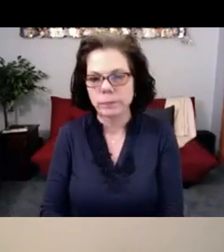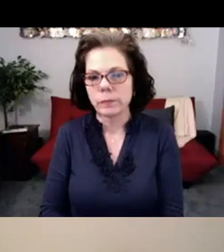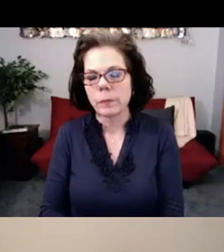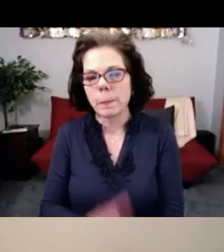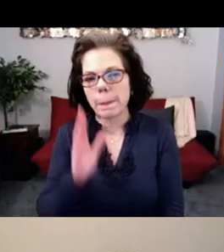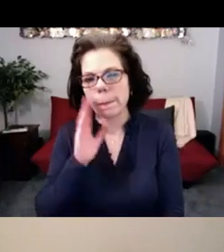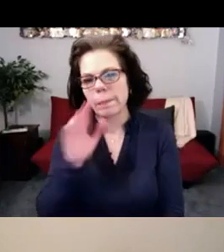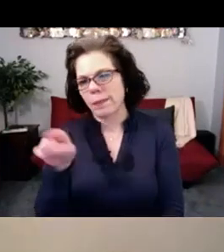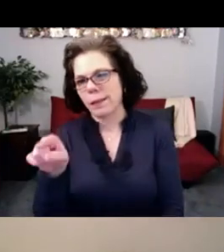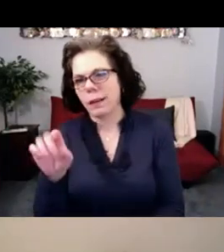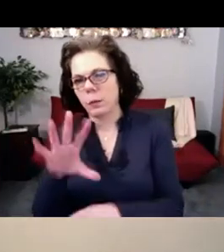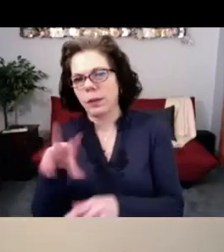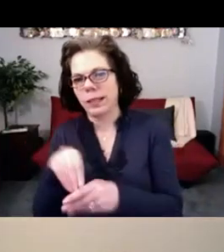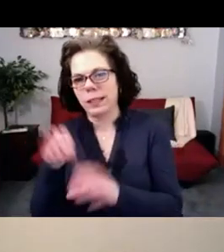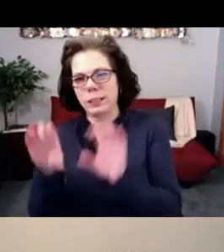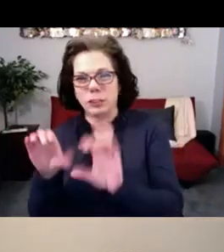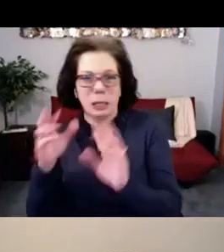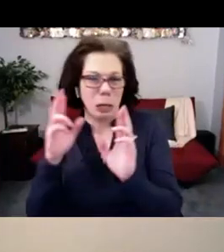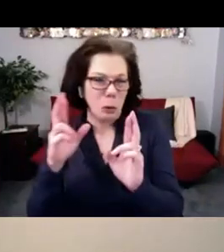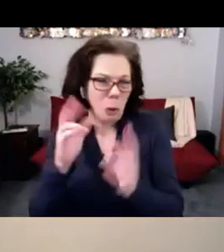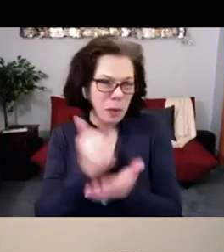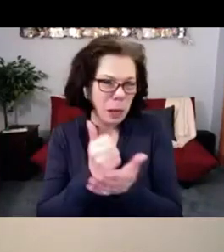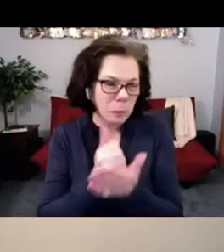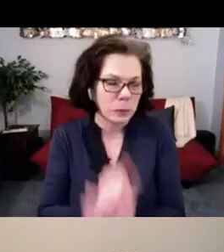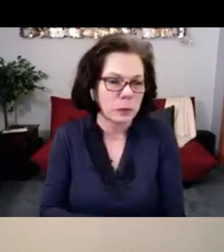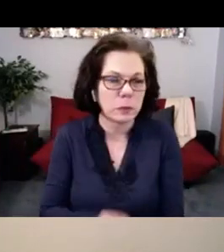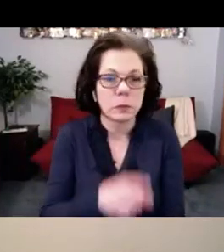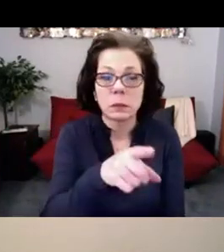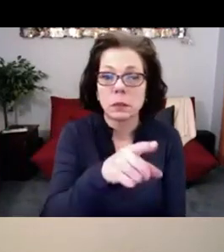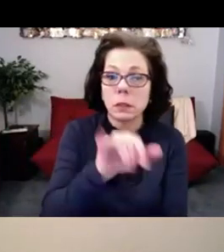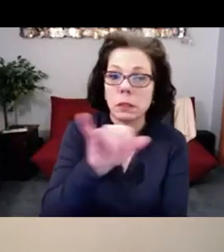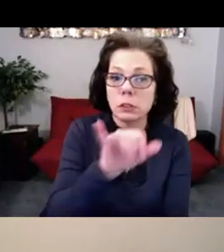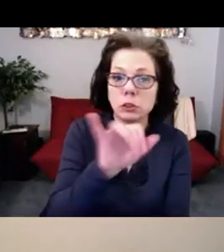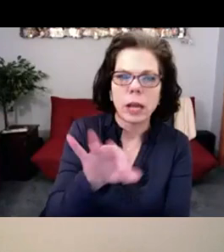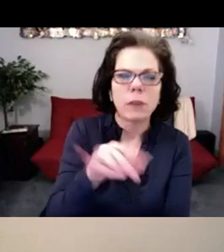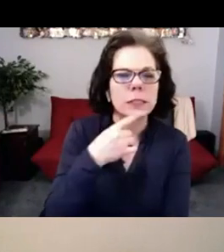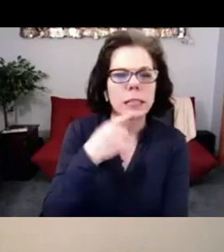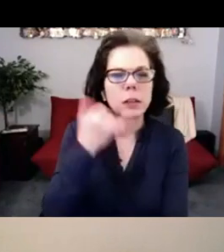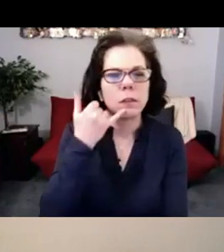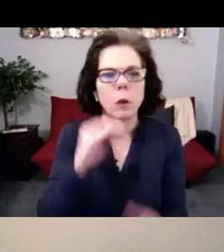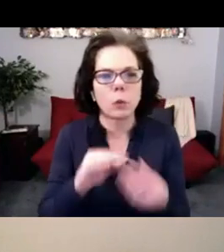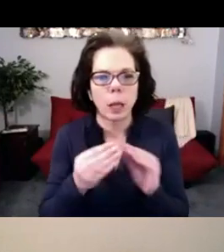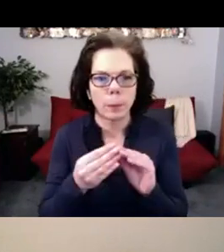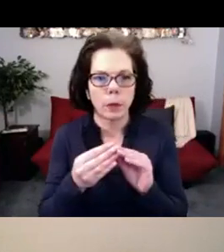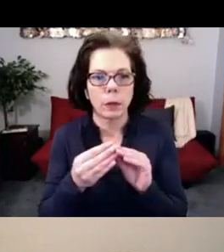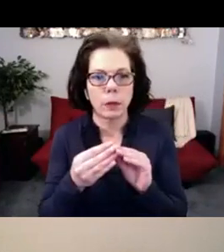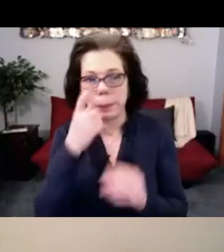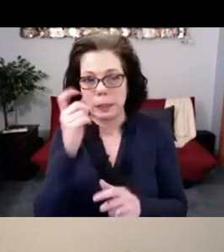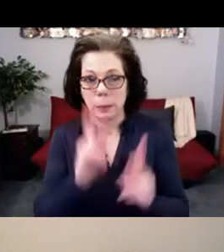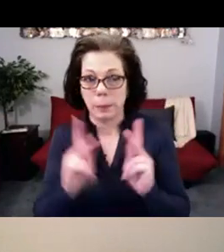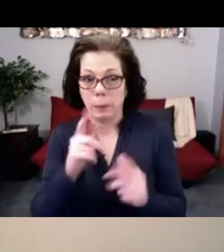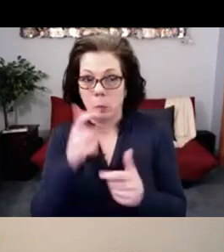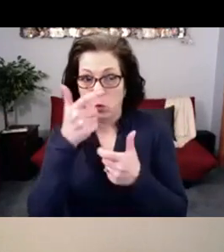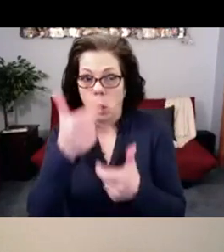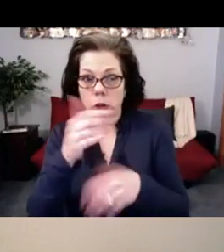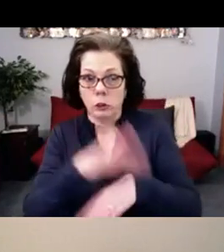chat box. I hope that's helpful, Jeffrey. Thank you. And I'll just say that phone number out loud, because I know if people are watching on